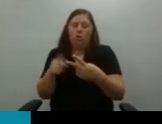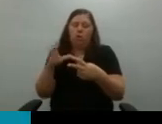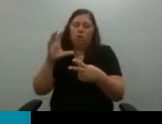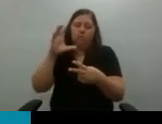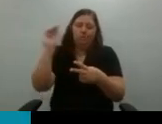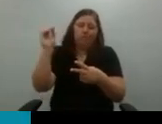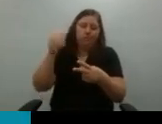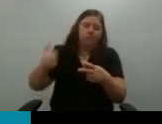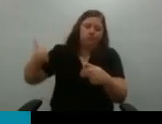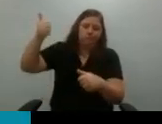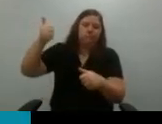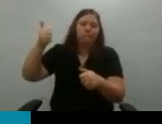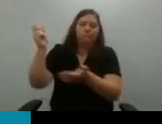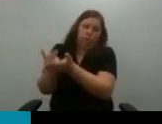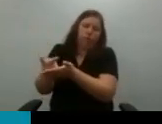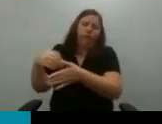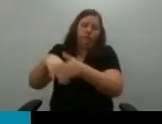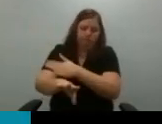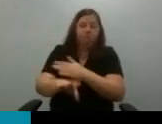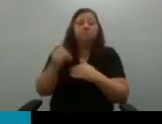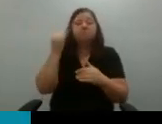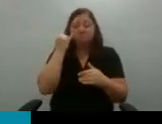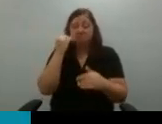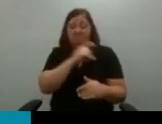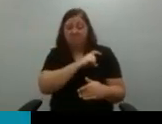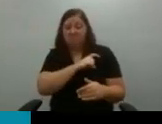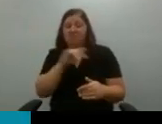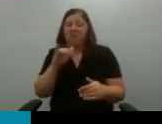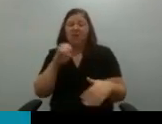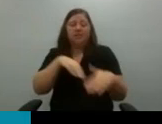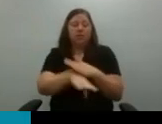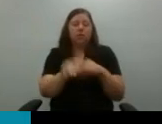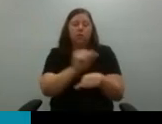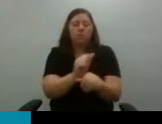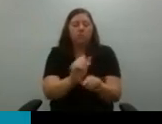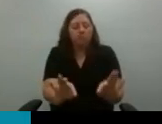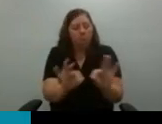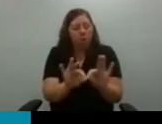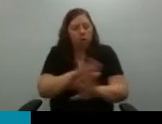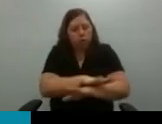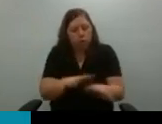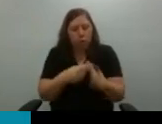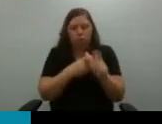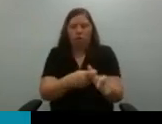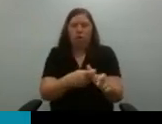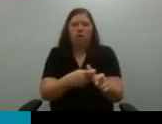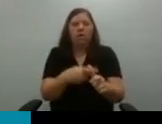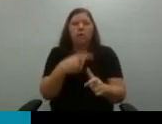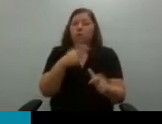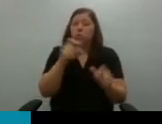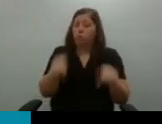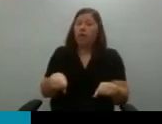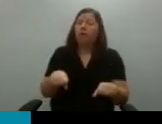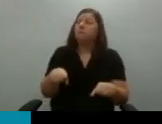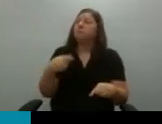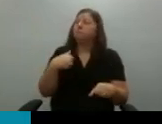If they do enter your place of work, remember, again, don't run. You have the right to remain silent and not answer any